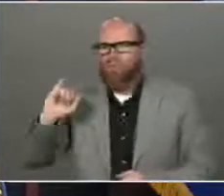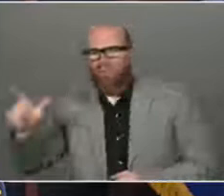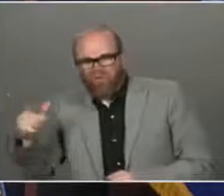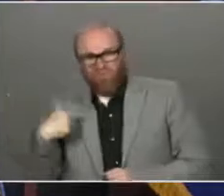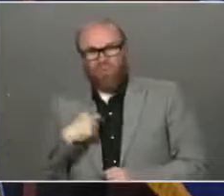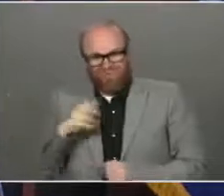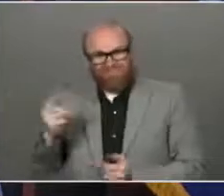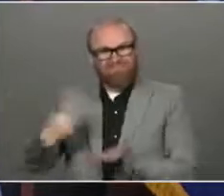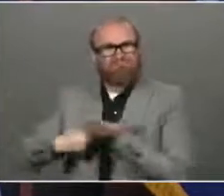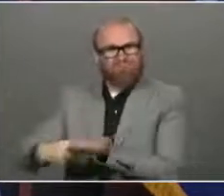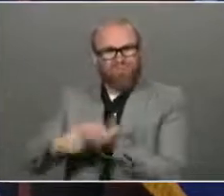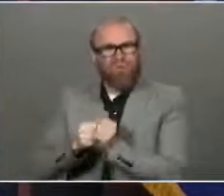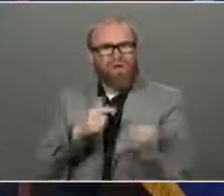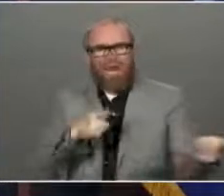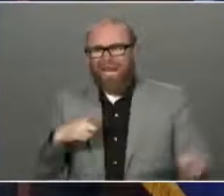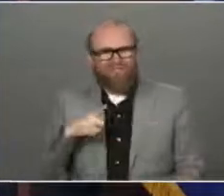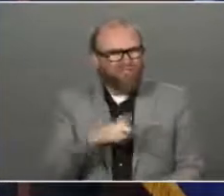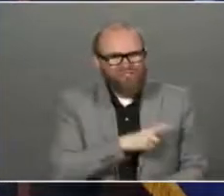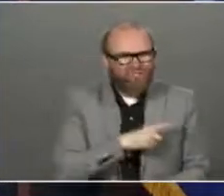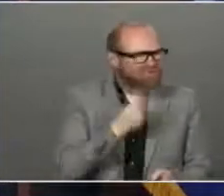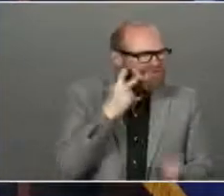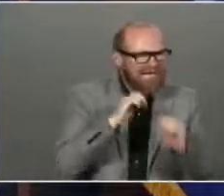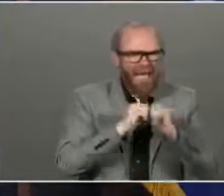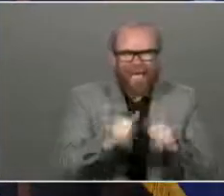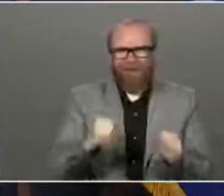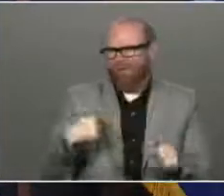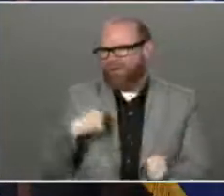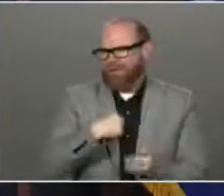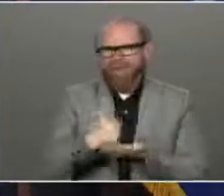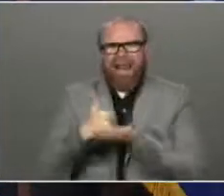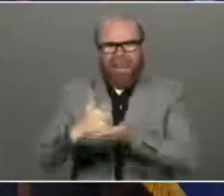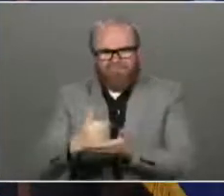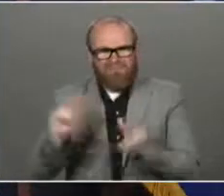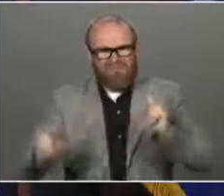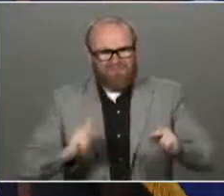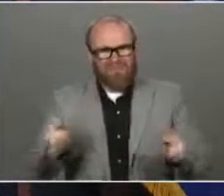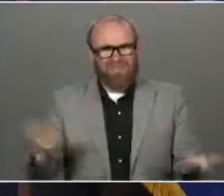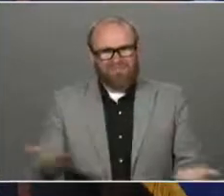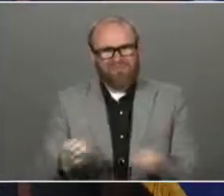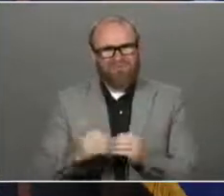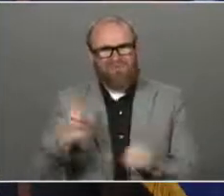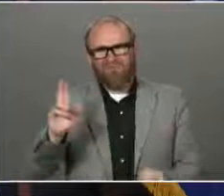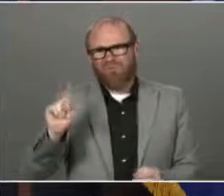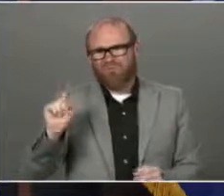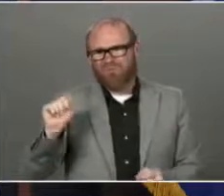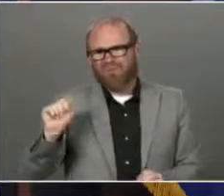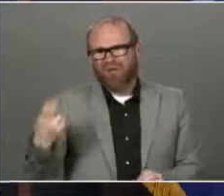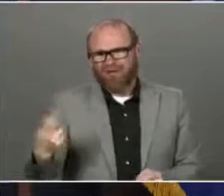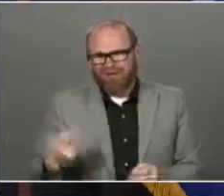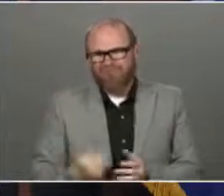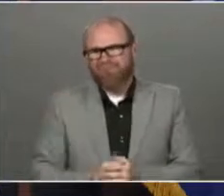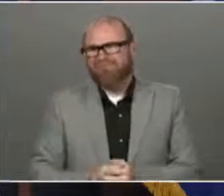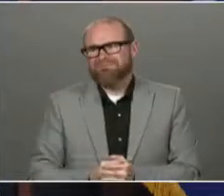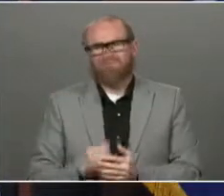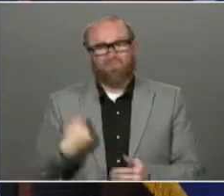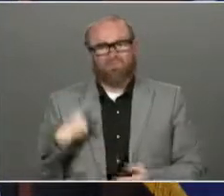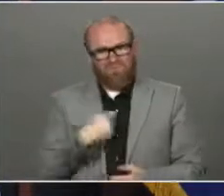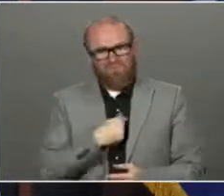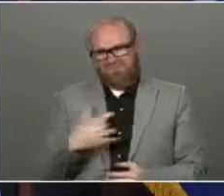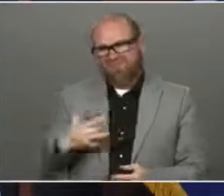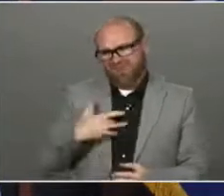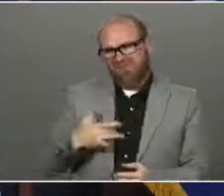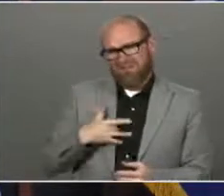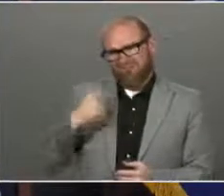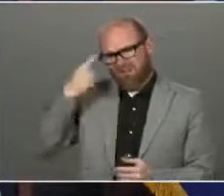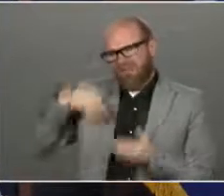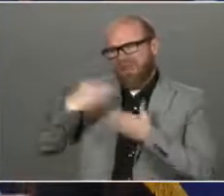together some ideas, and we are having discussions with legislative leadership, and we anticipate